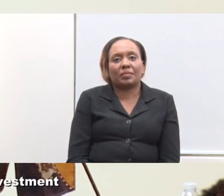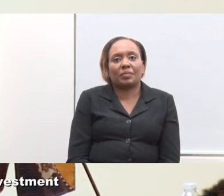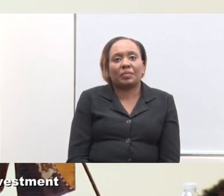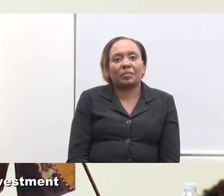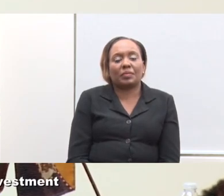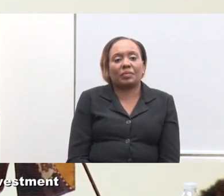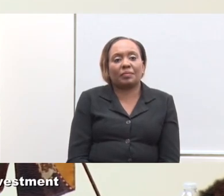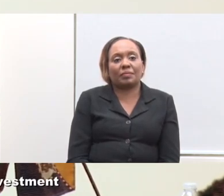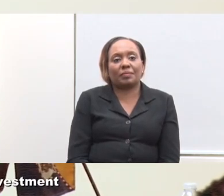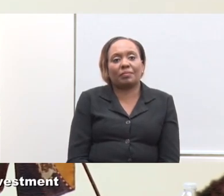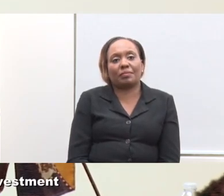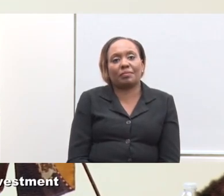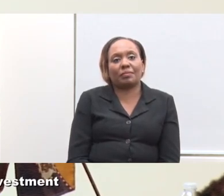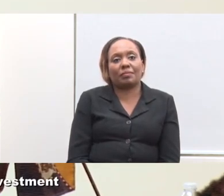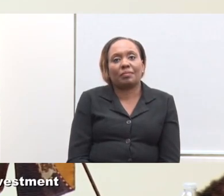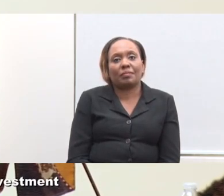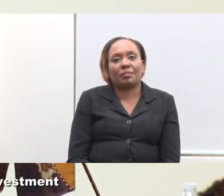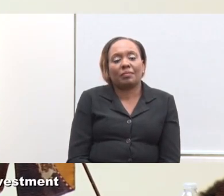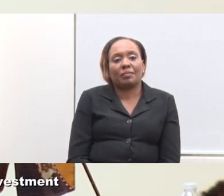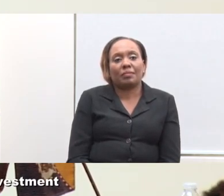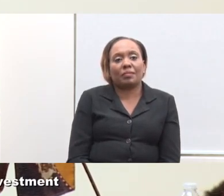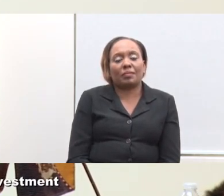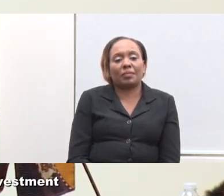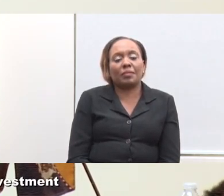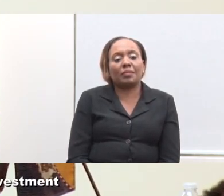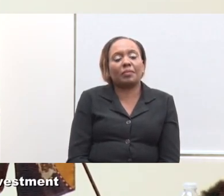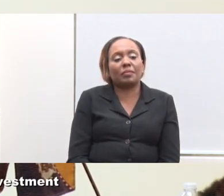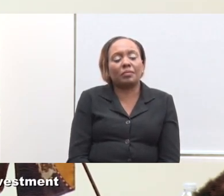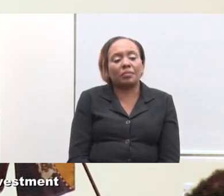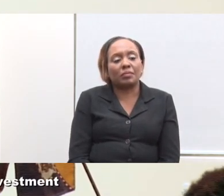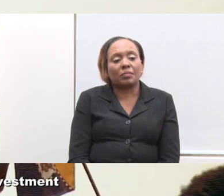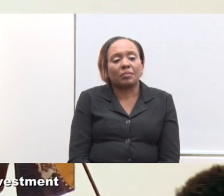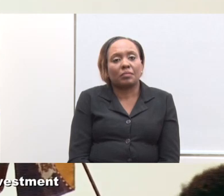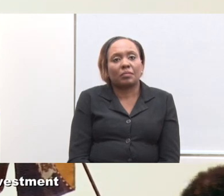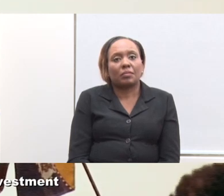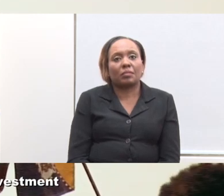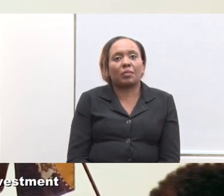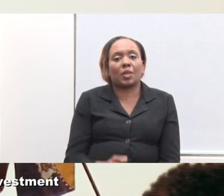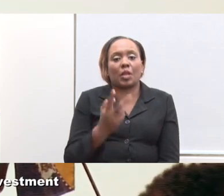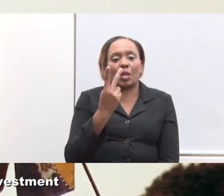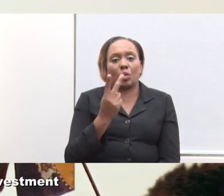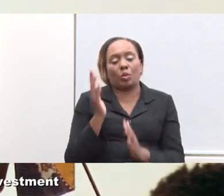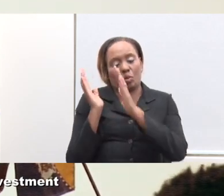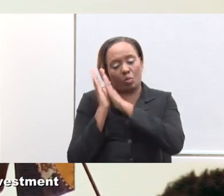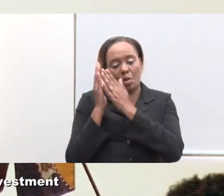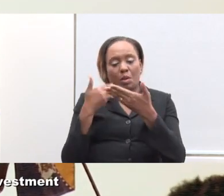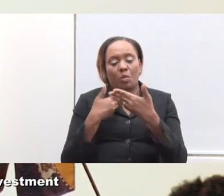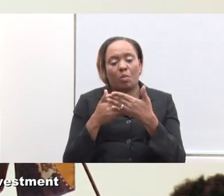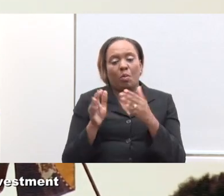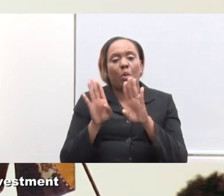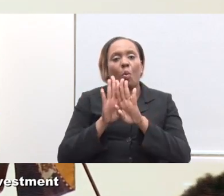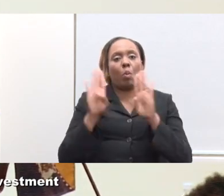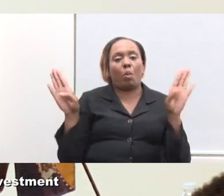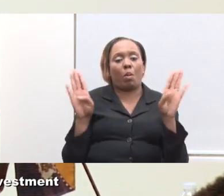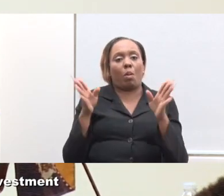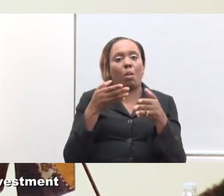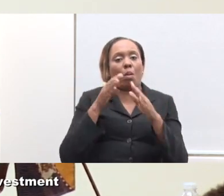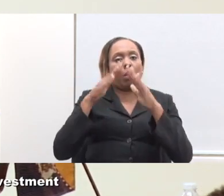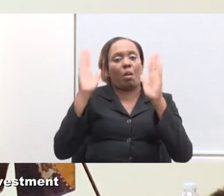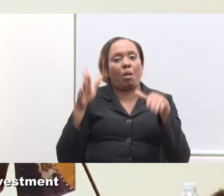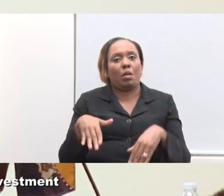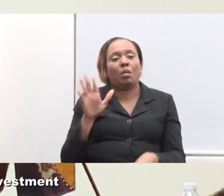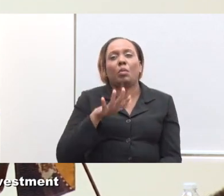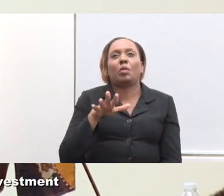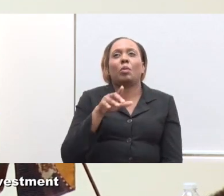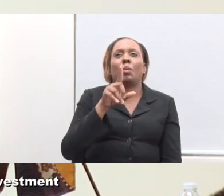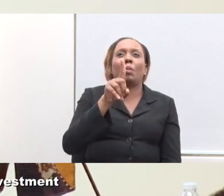Without a doubt. Mr. Speaker, a 2-bedroom wall house will probably come in at